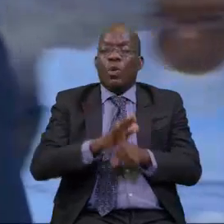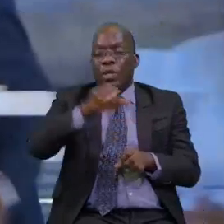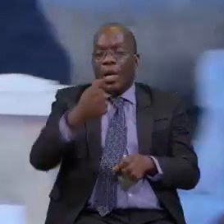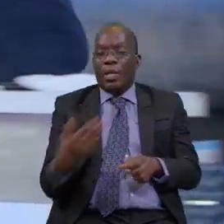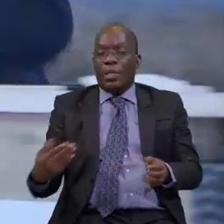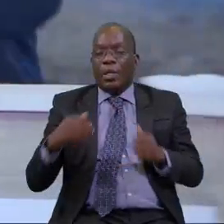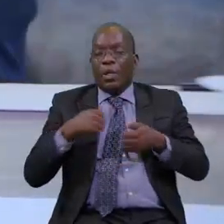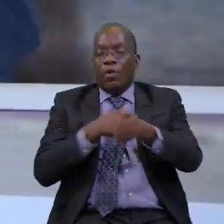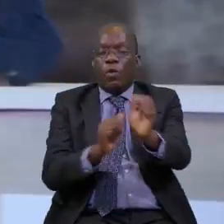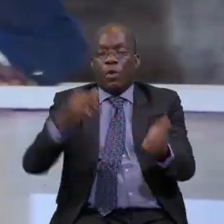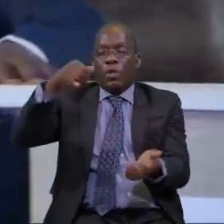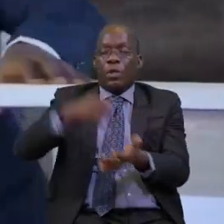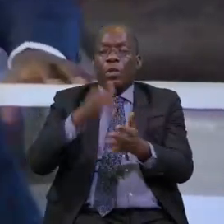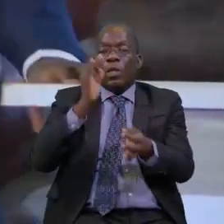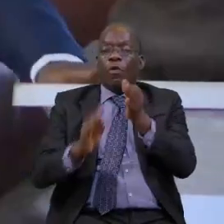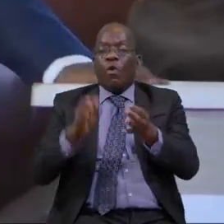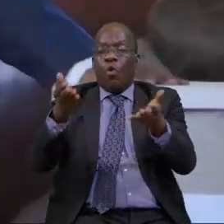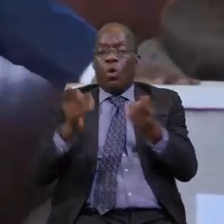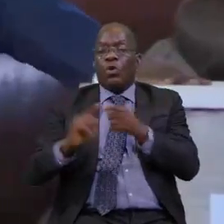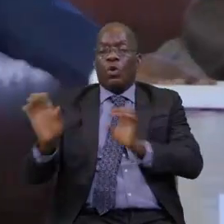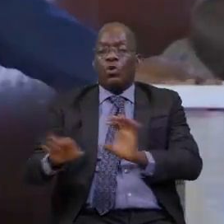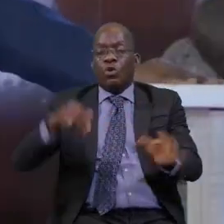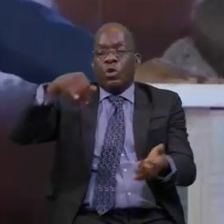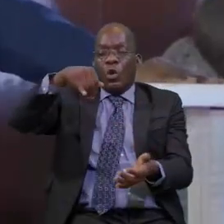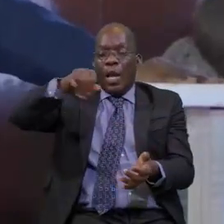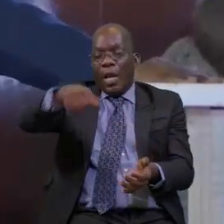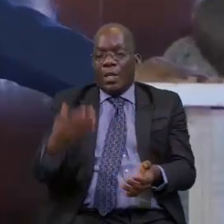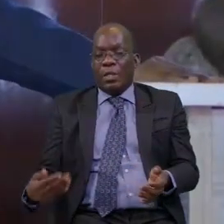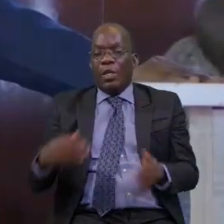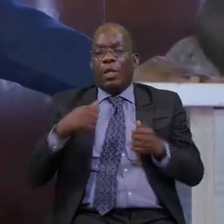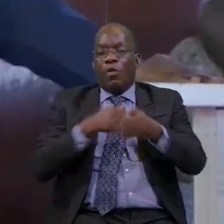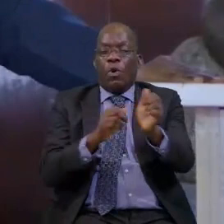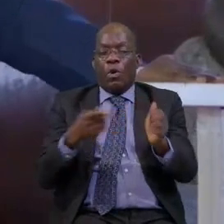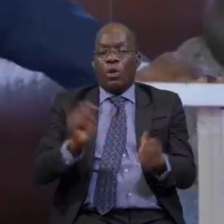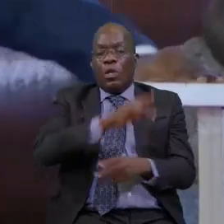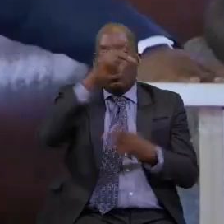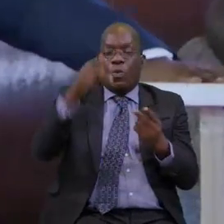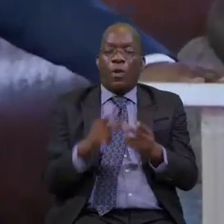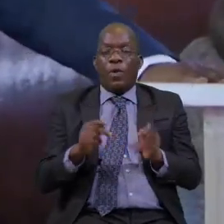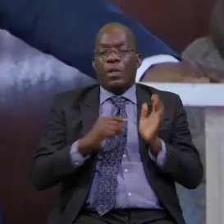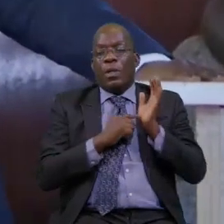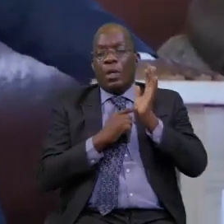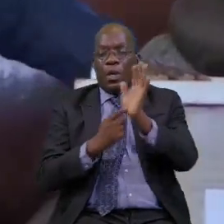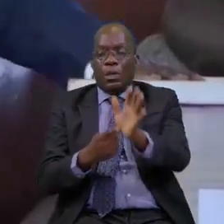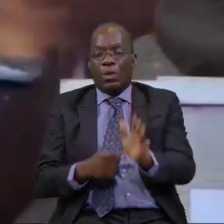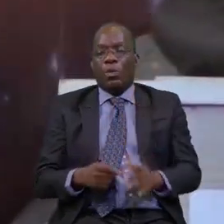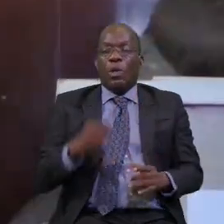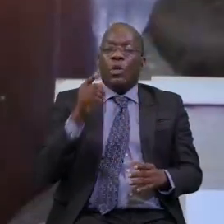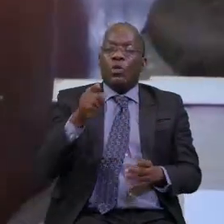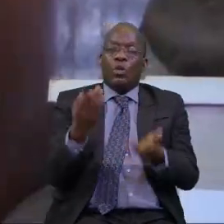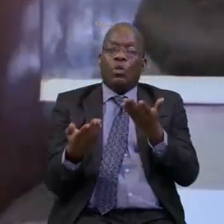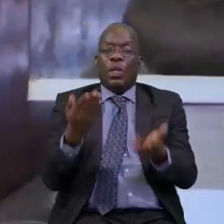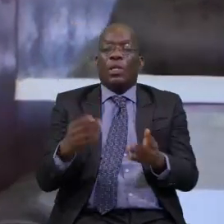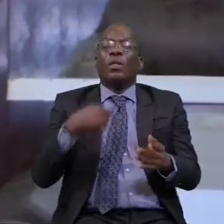threaten anything, follow the perfect model. Whether you say that in the private or you say it in the